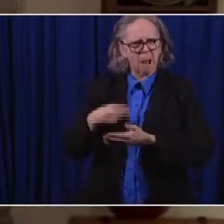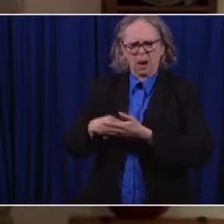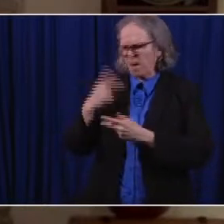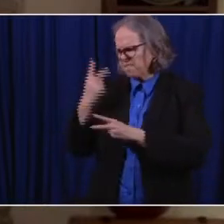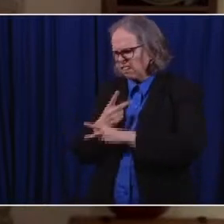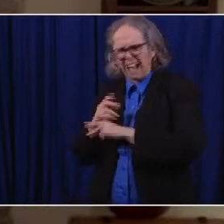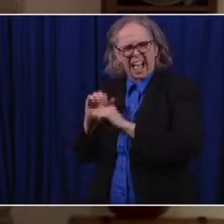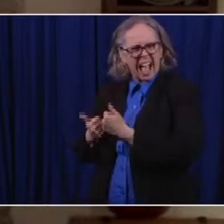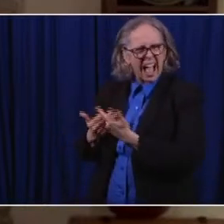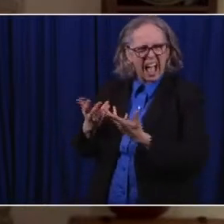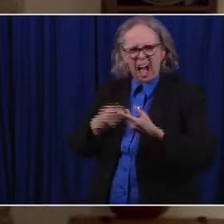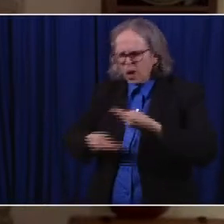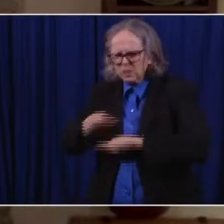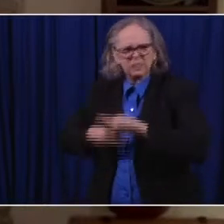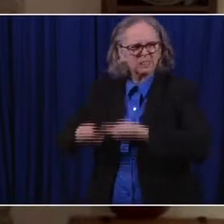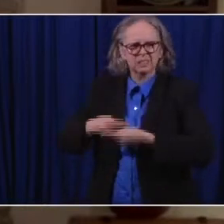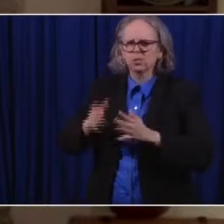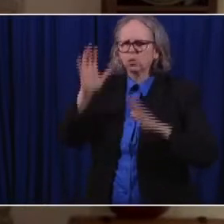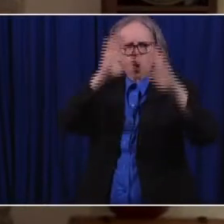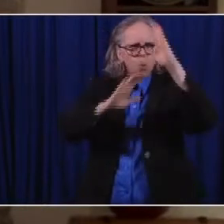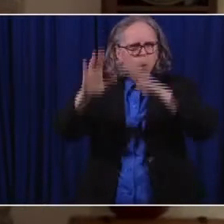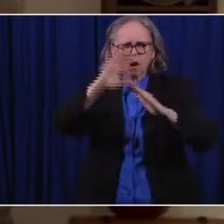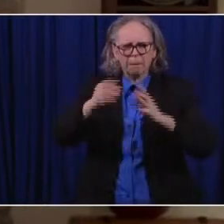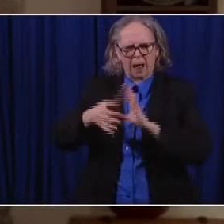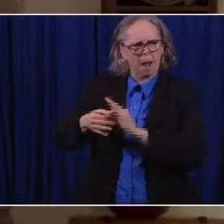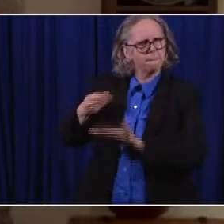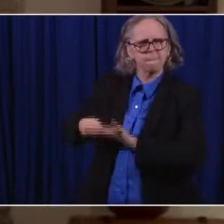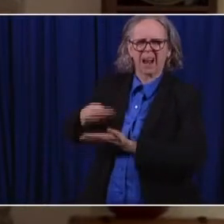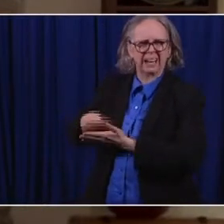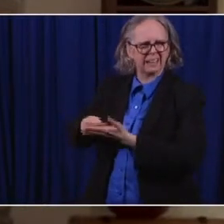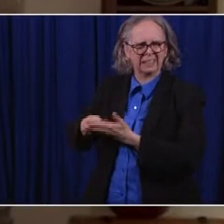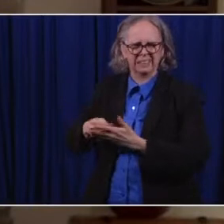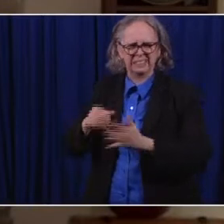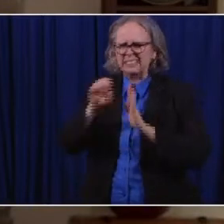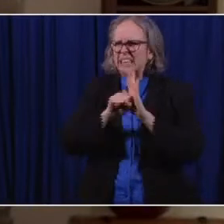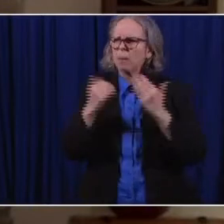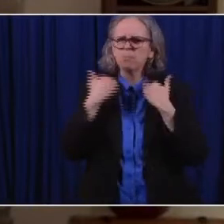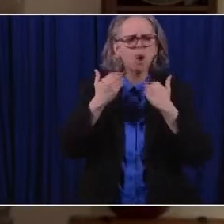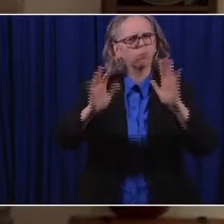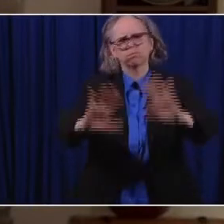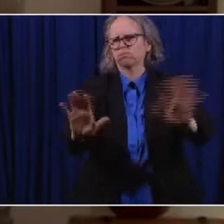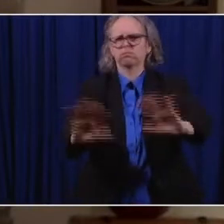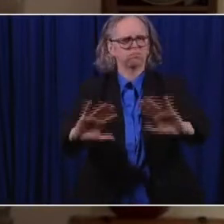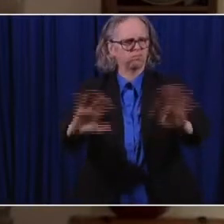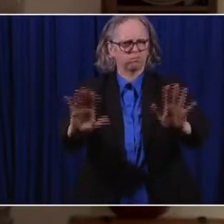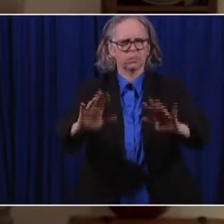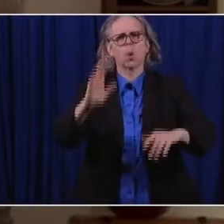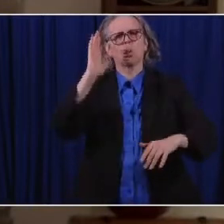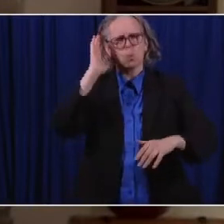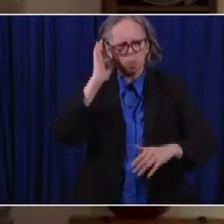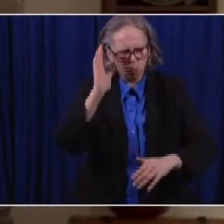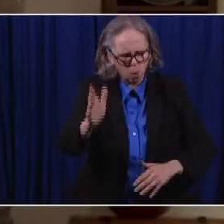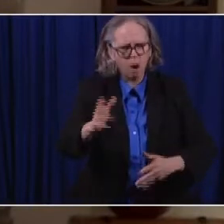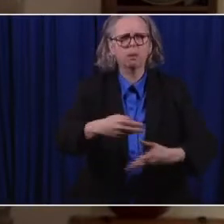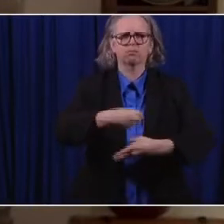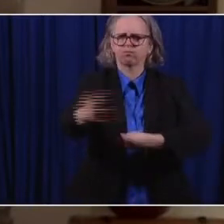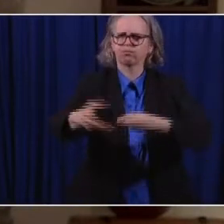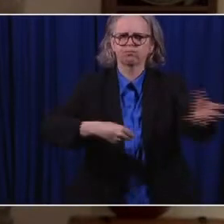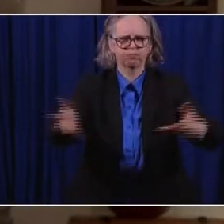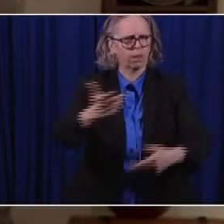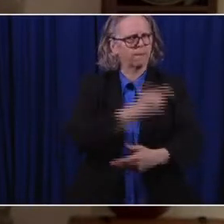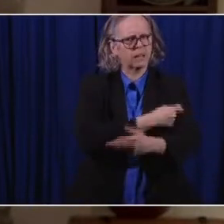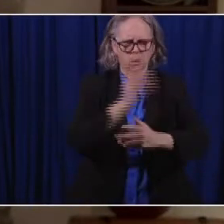anybody to worry about that. People should not worry about that. We will get this done. Vaccinations, there will be nothing to slow